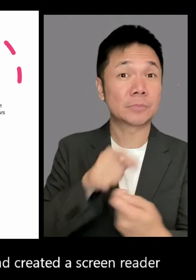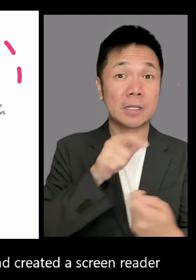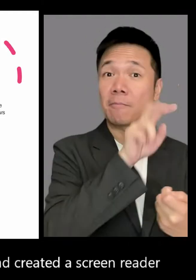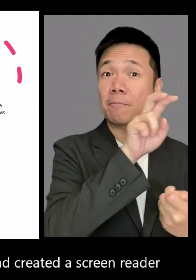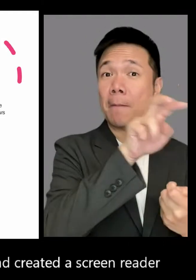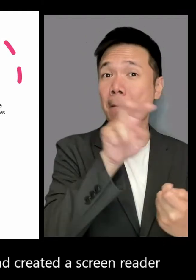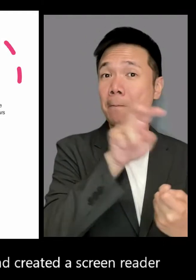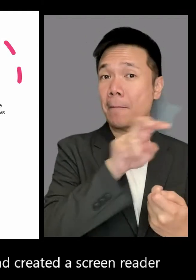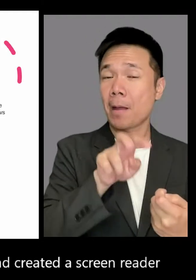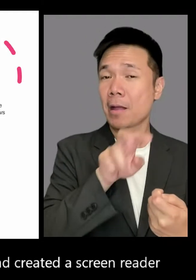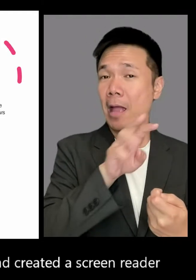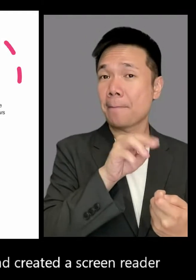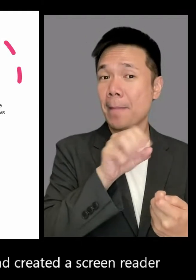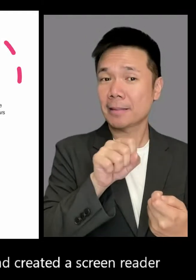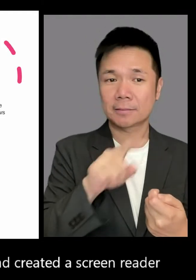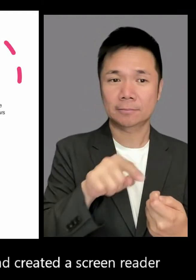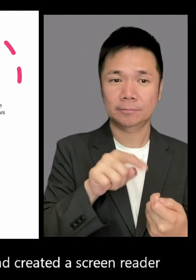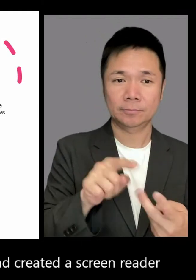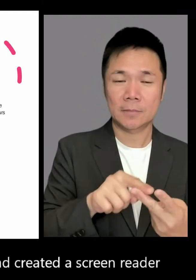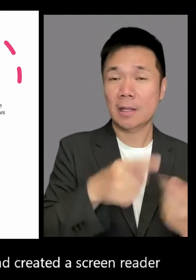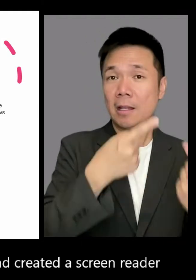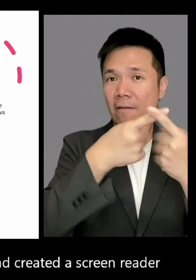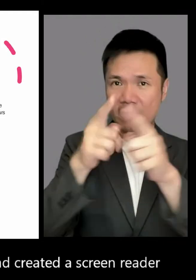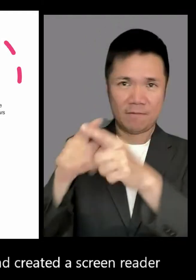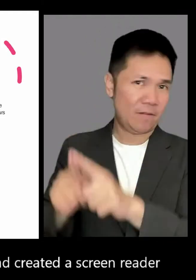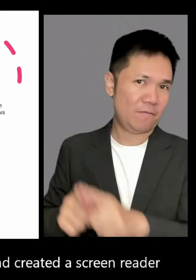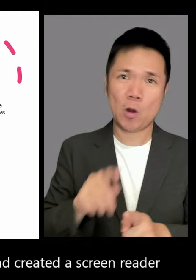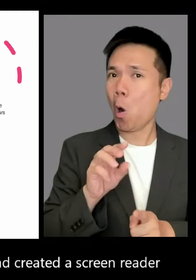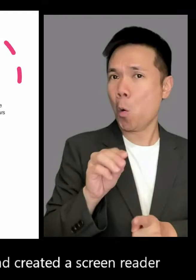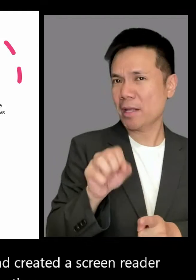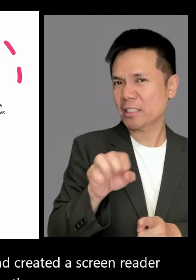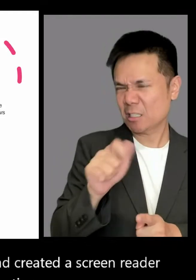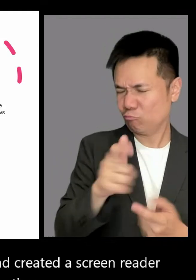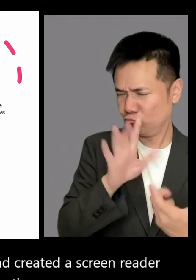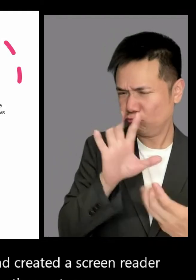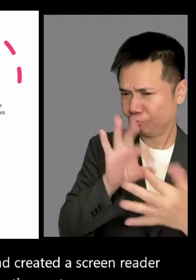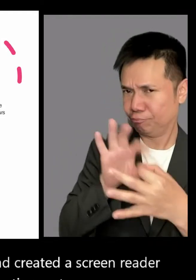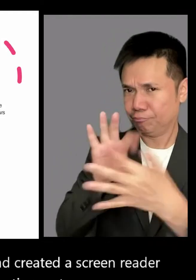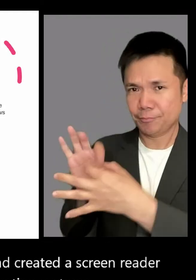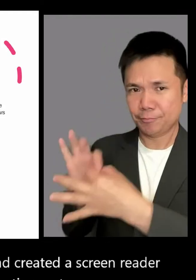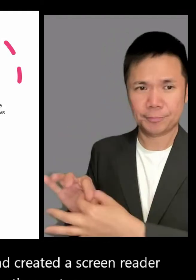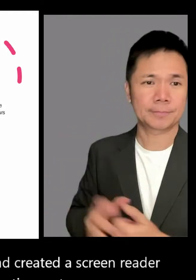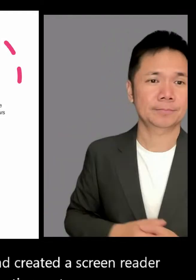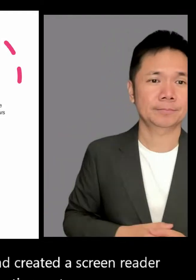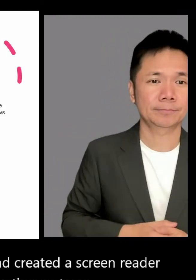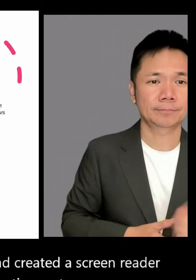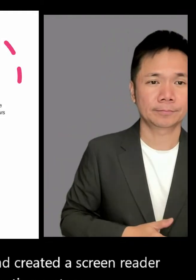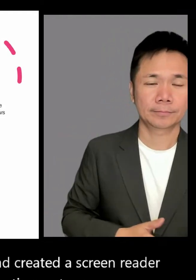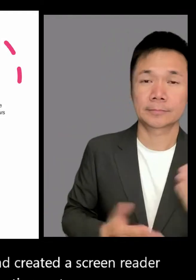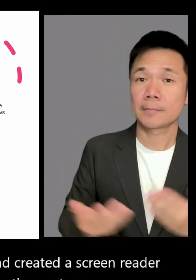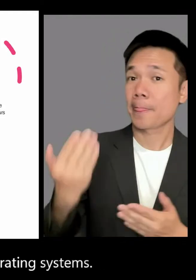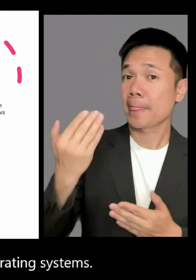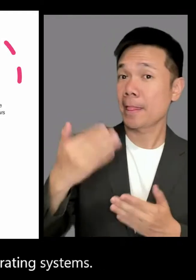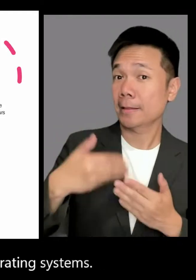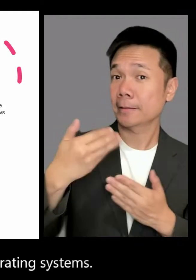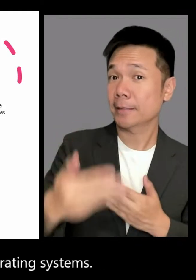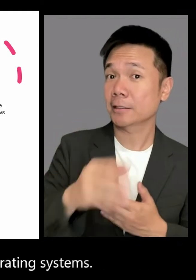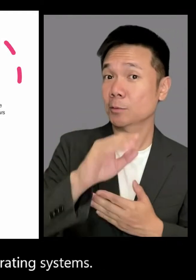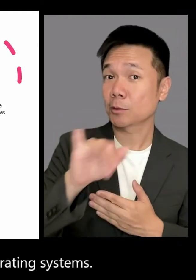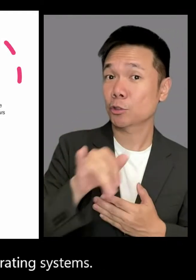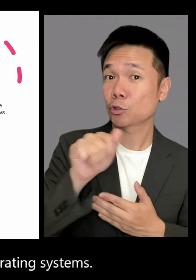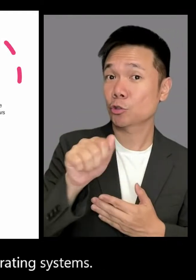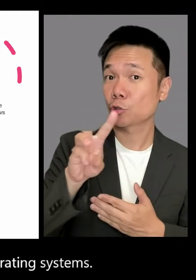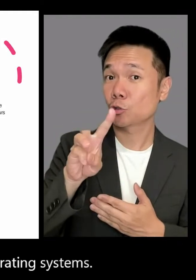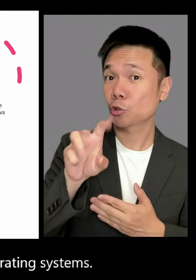and other graphical operating systems. Then JAWS also came onto the market. That was created